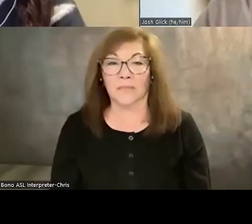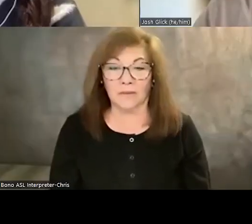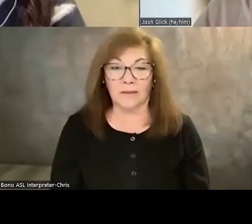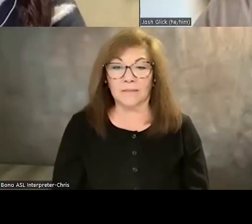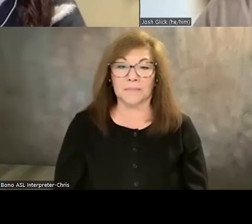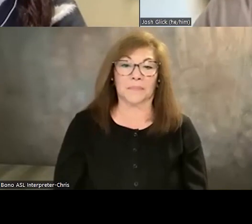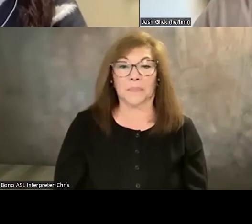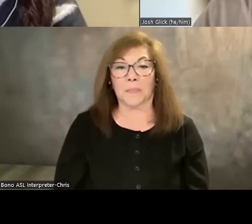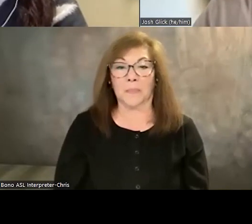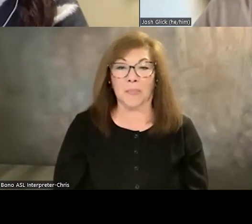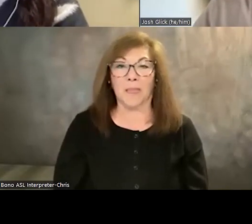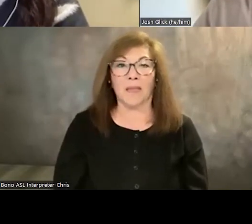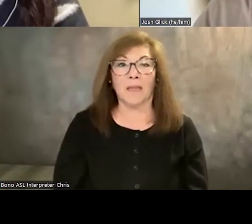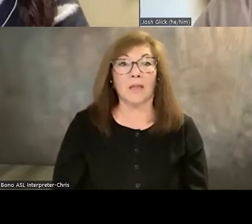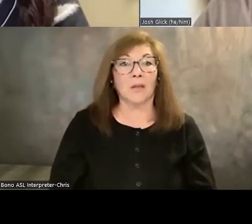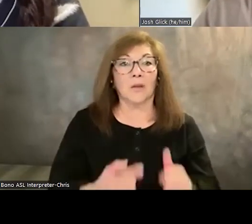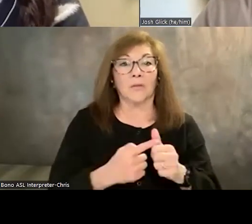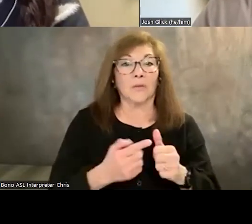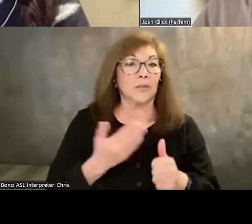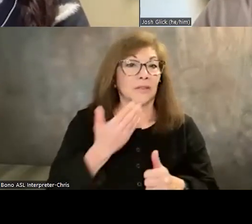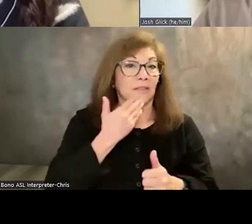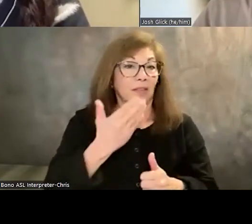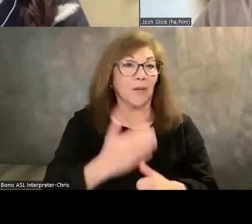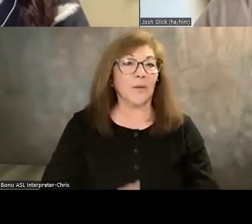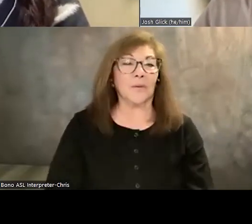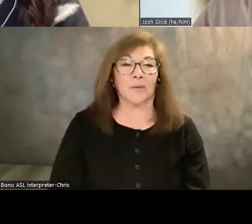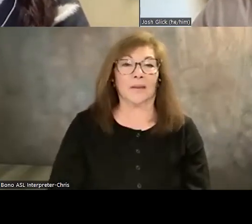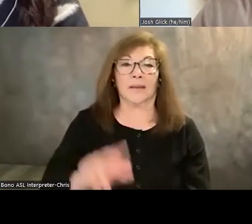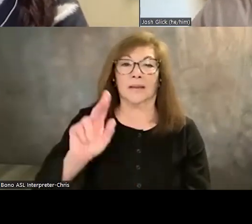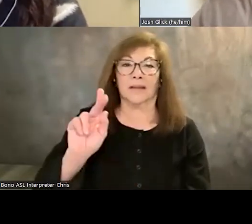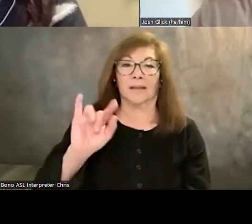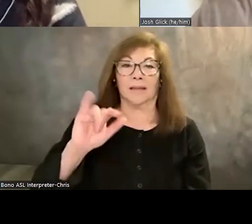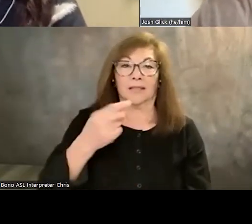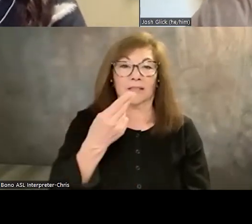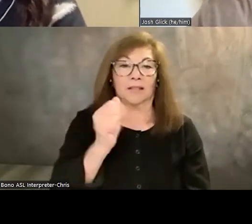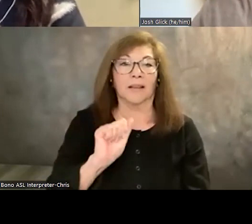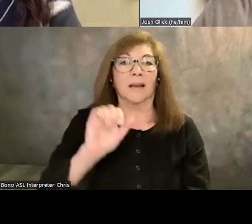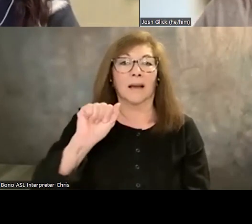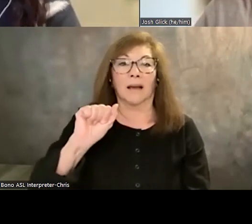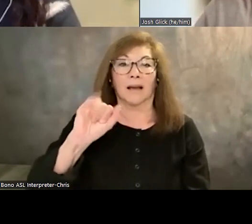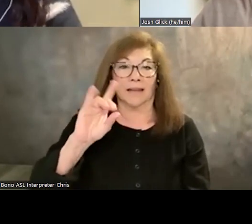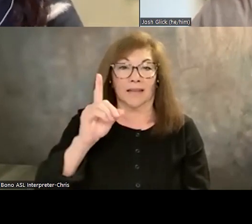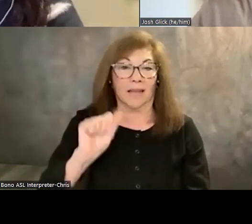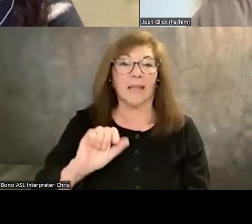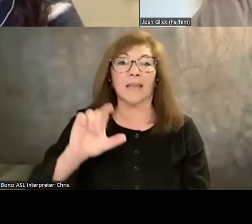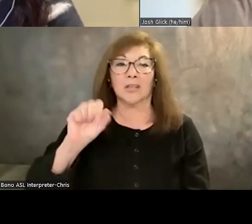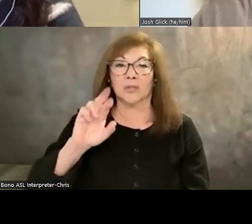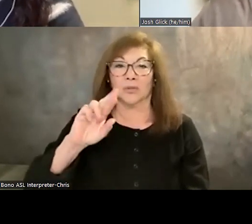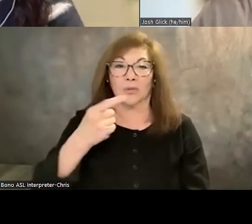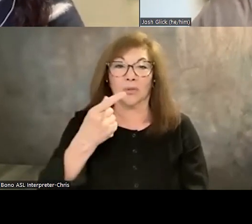Great. Well, first of all, thank you to Keisha Knight and the IDA, and also to Sergio